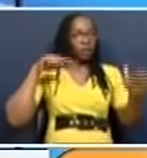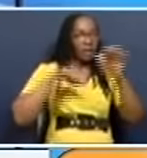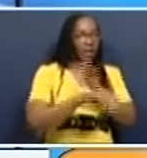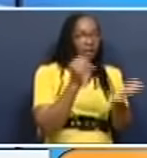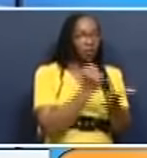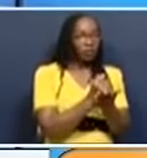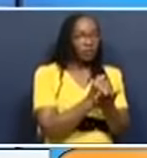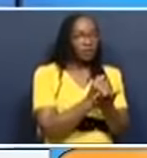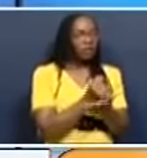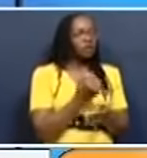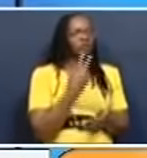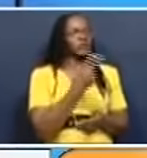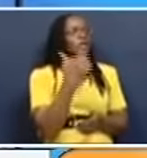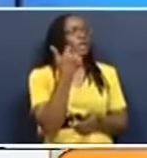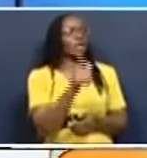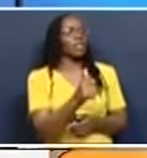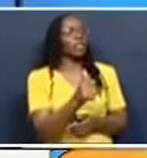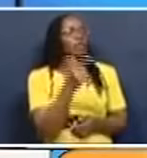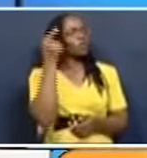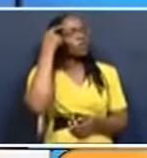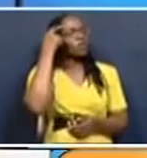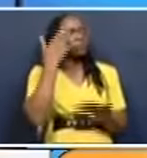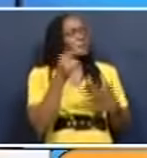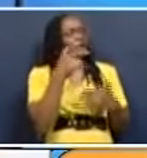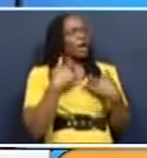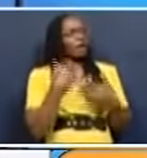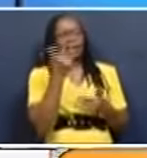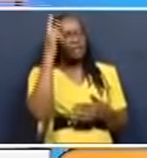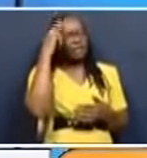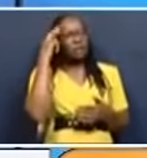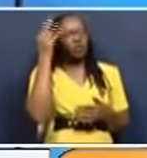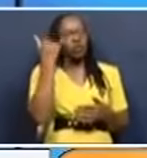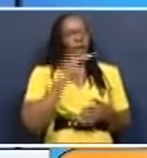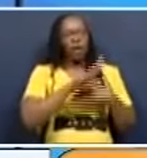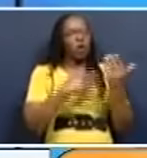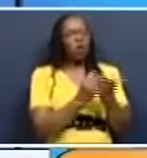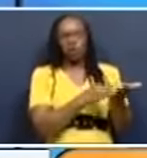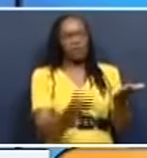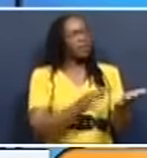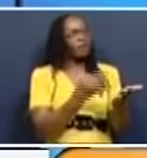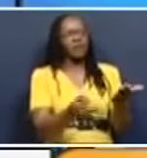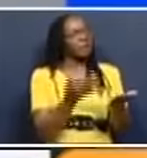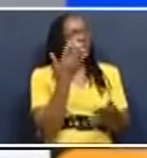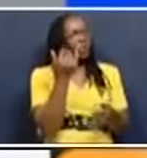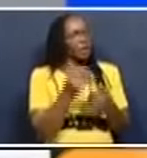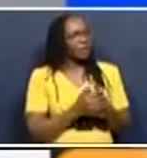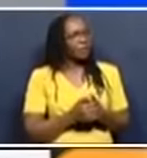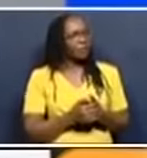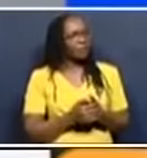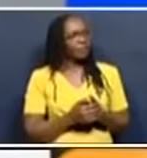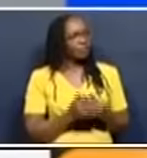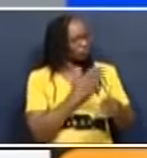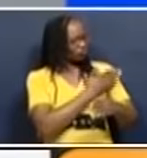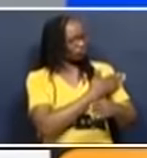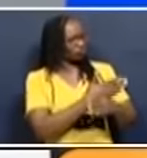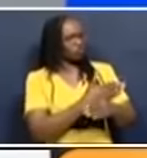any... I mean, what do you think, or do you have a reason why you think they went wrong, perhaps, in what they did? Not yet. Can you fault